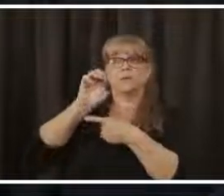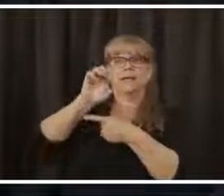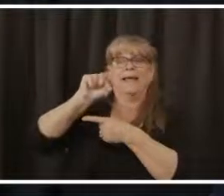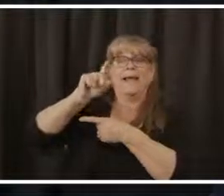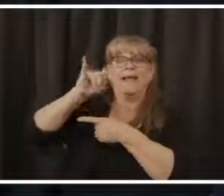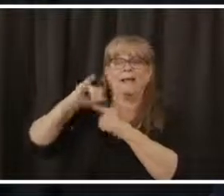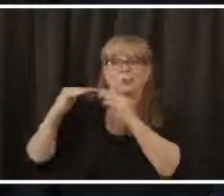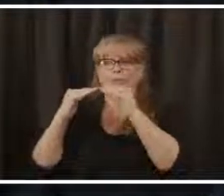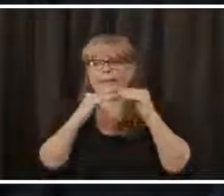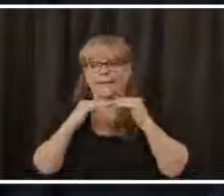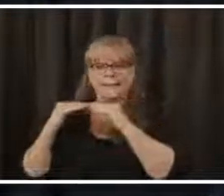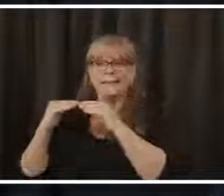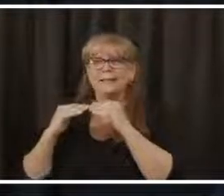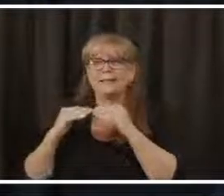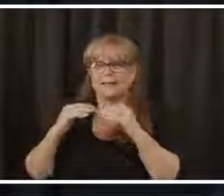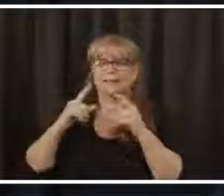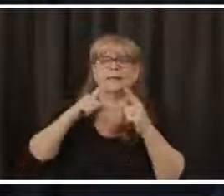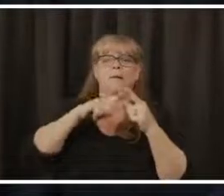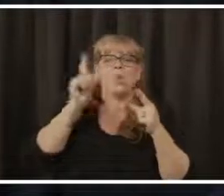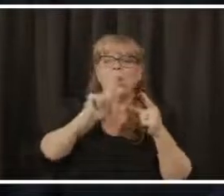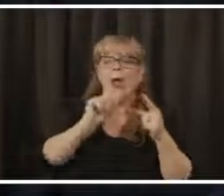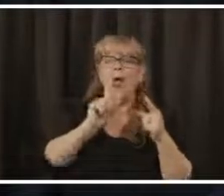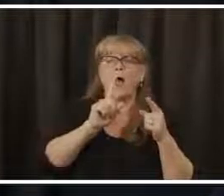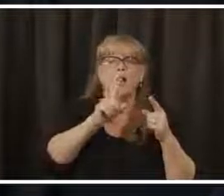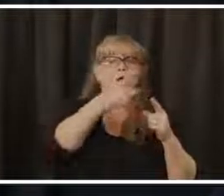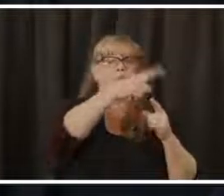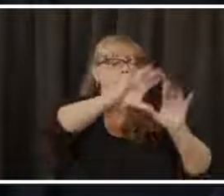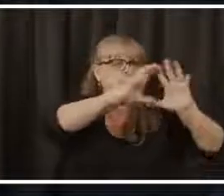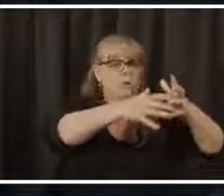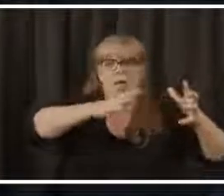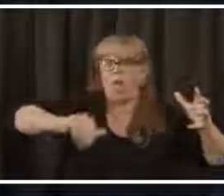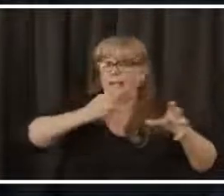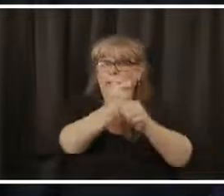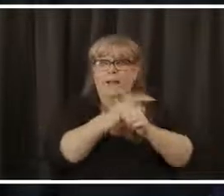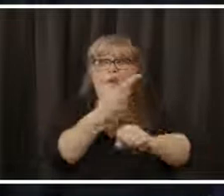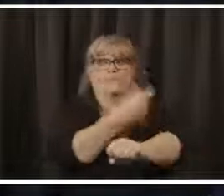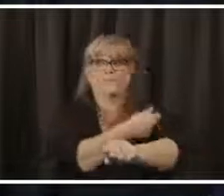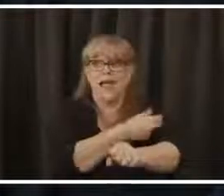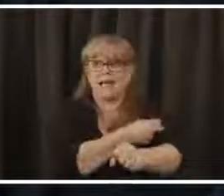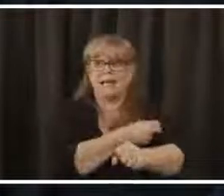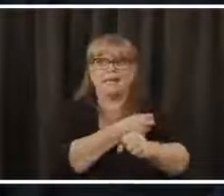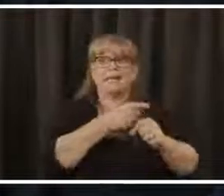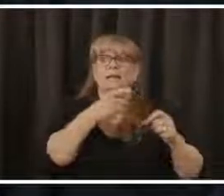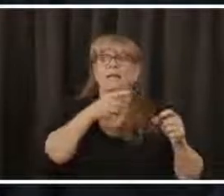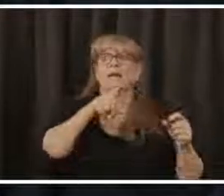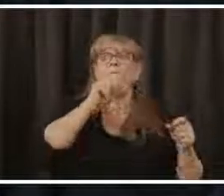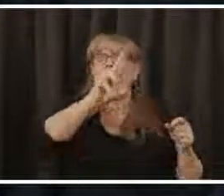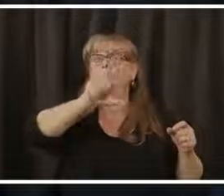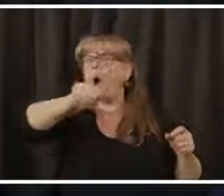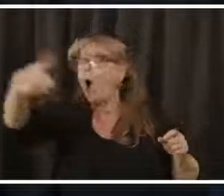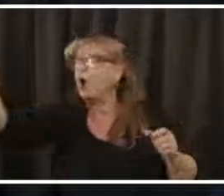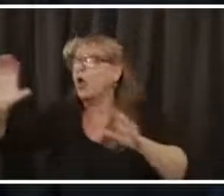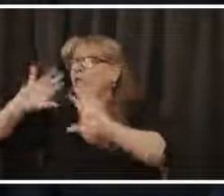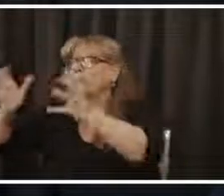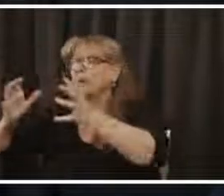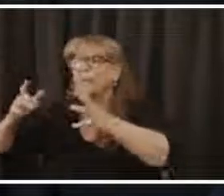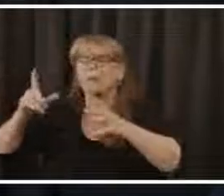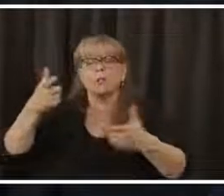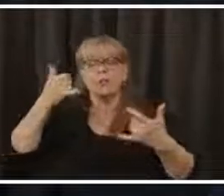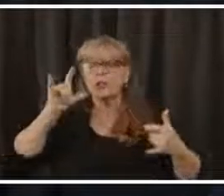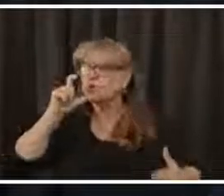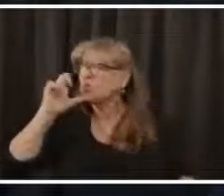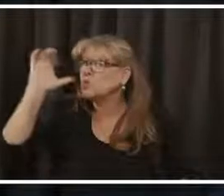for people who just aren't really seeking out or aren't really looking at information? How